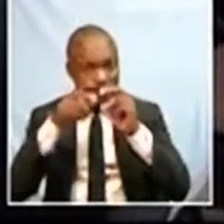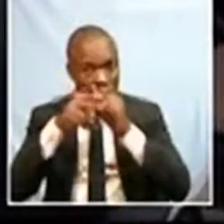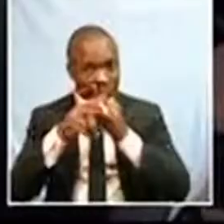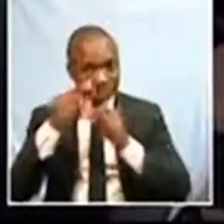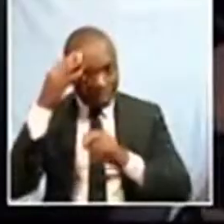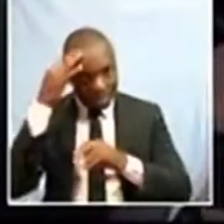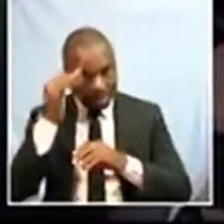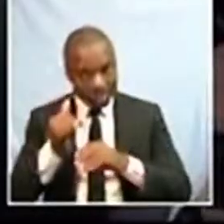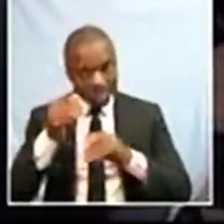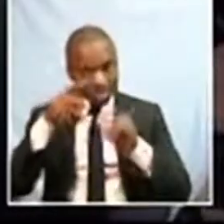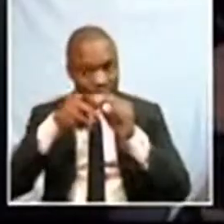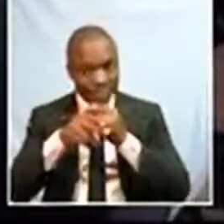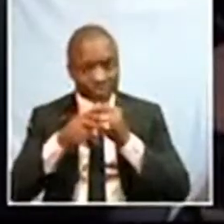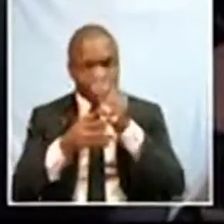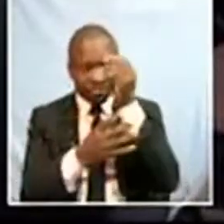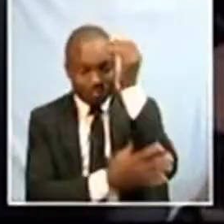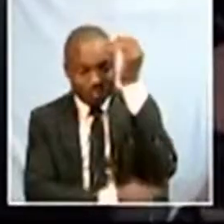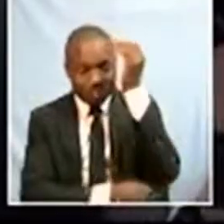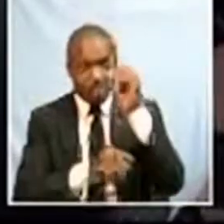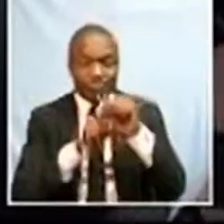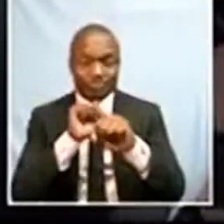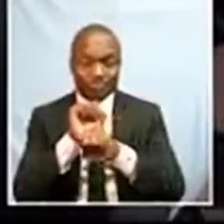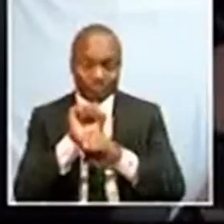for termination is poor workmanship